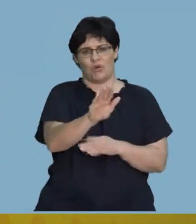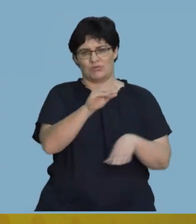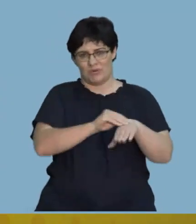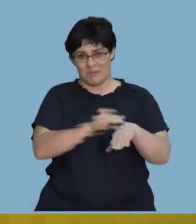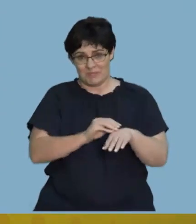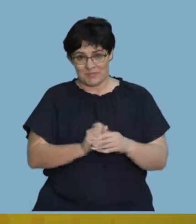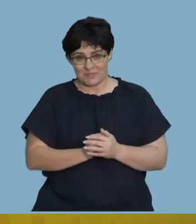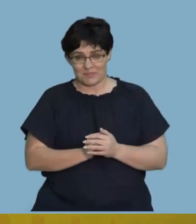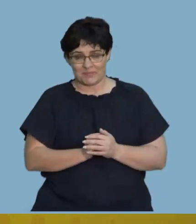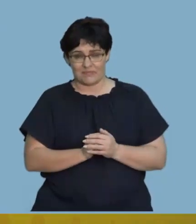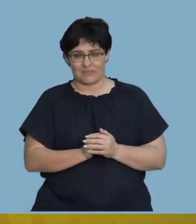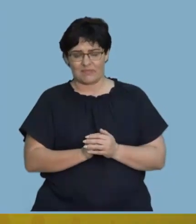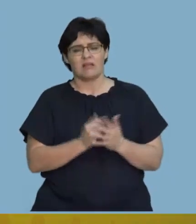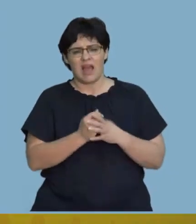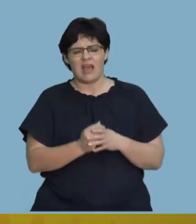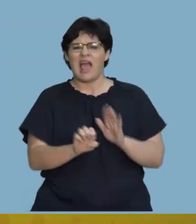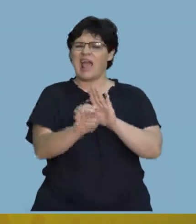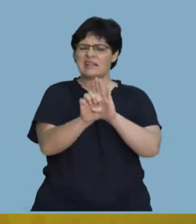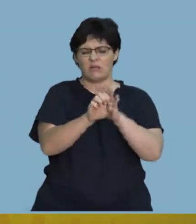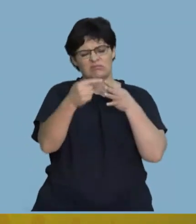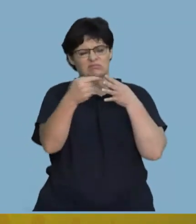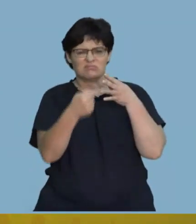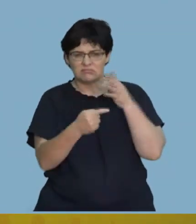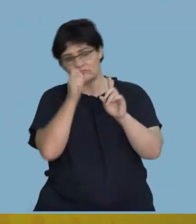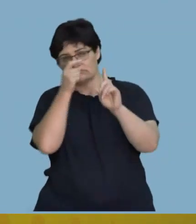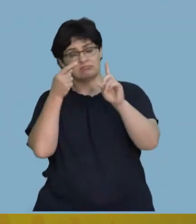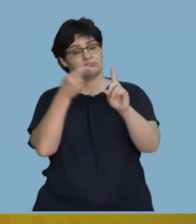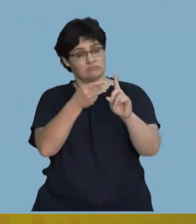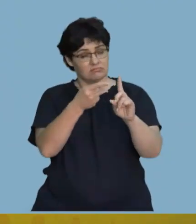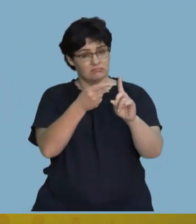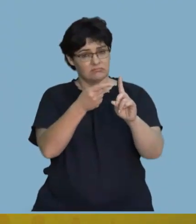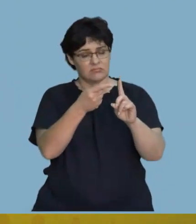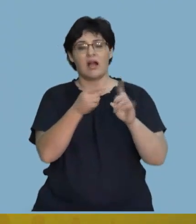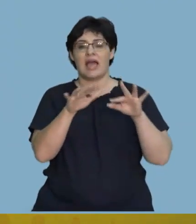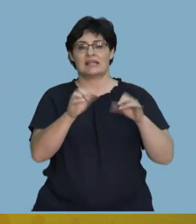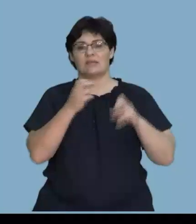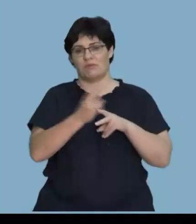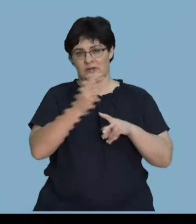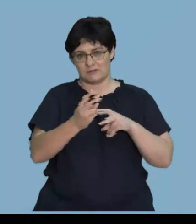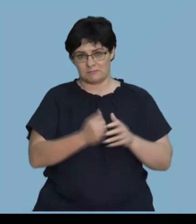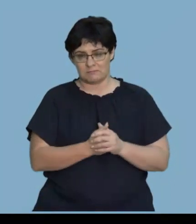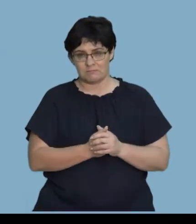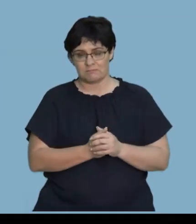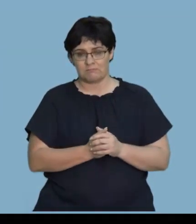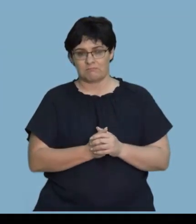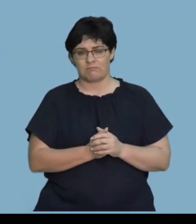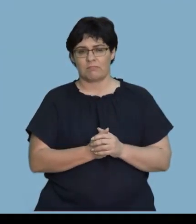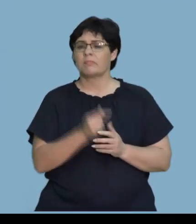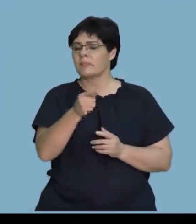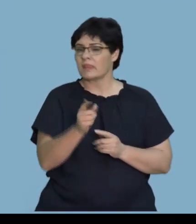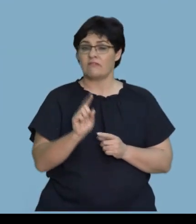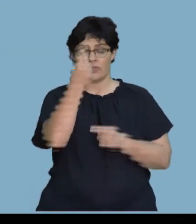So we'll use only a couple of examples for the purpose of our exam prep. Right, here we've got the